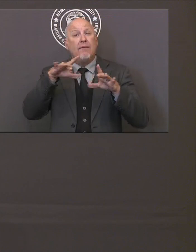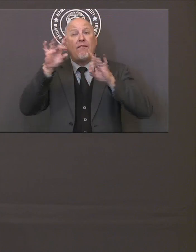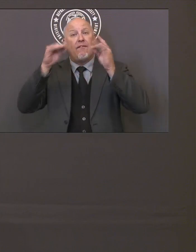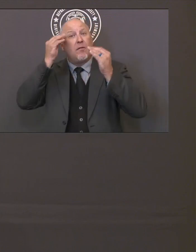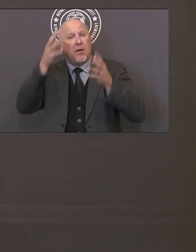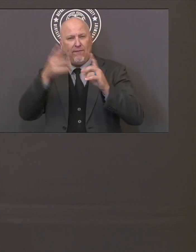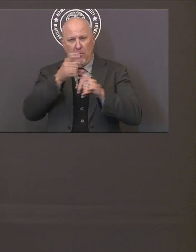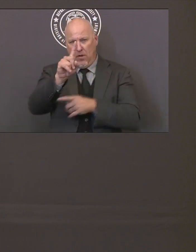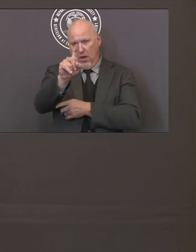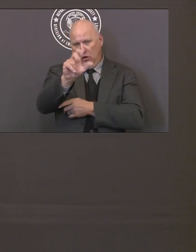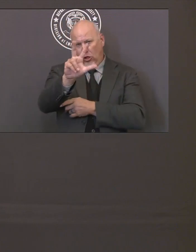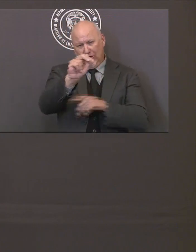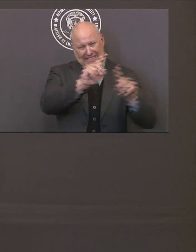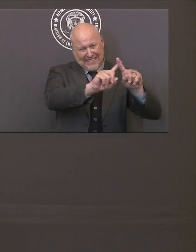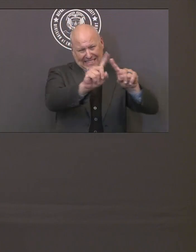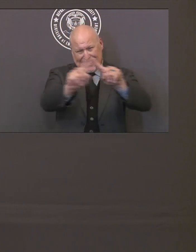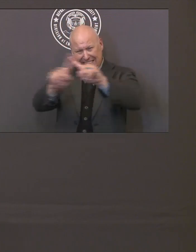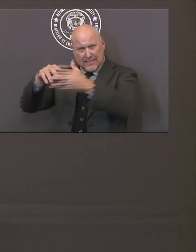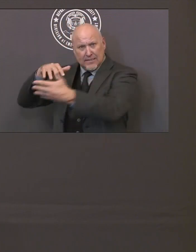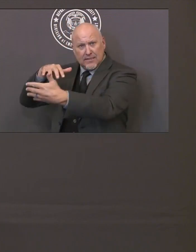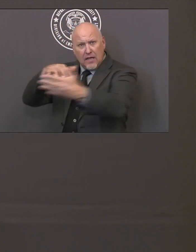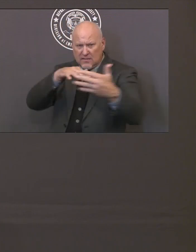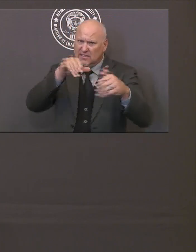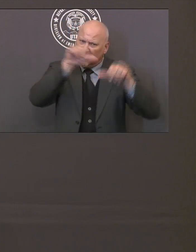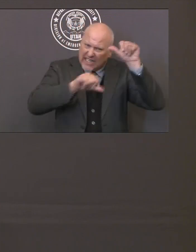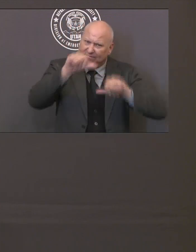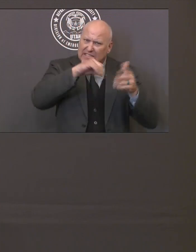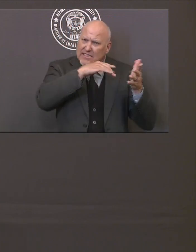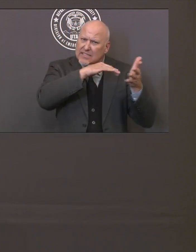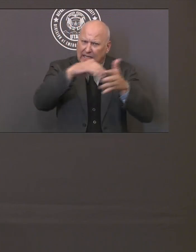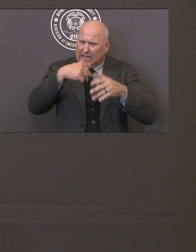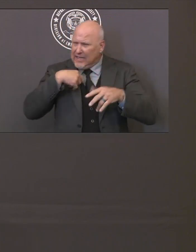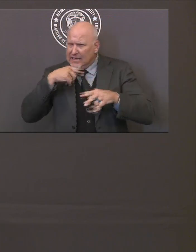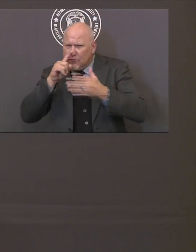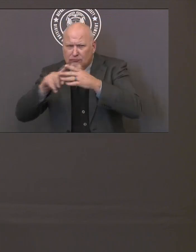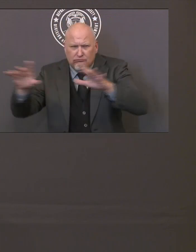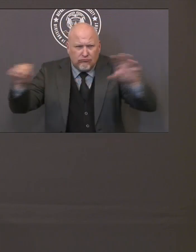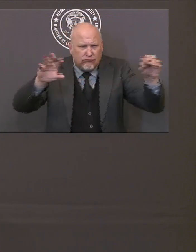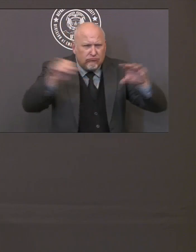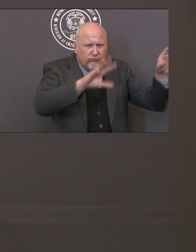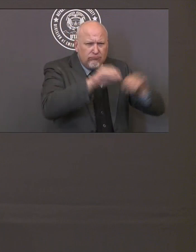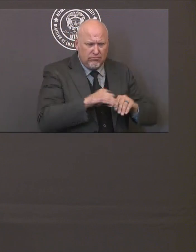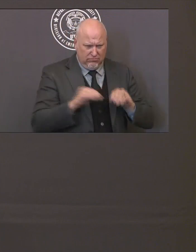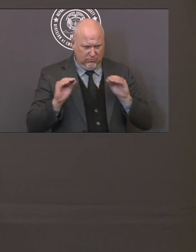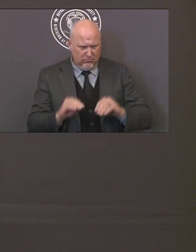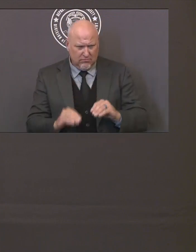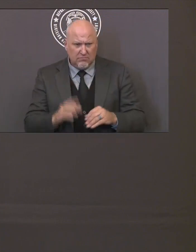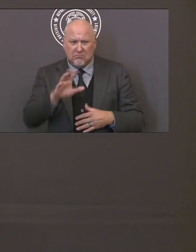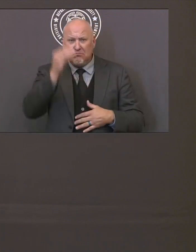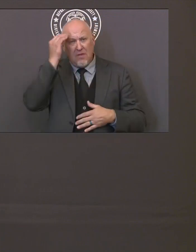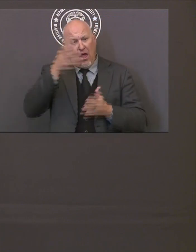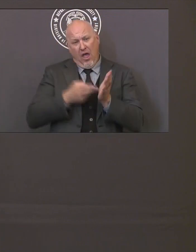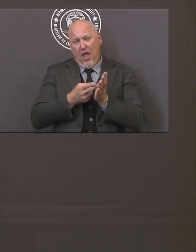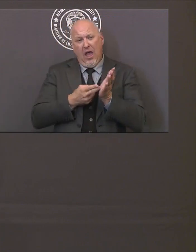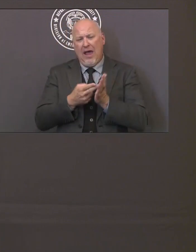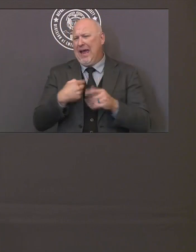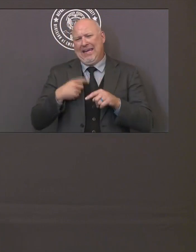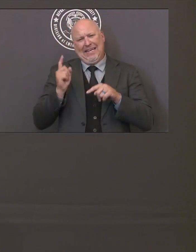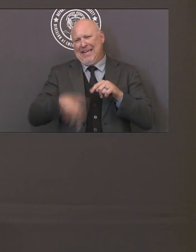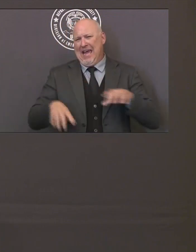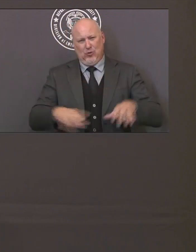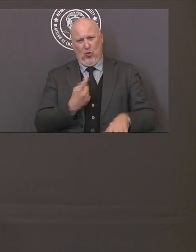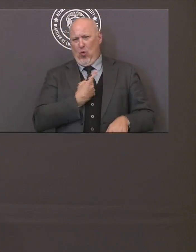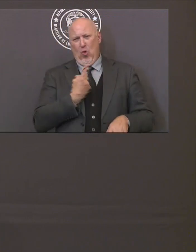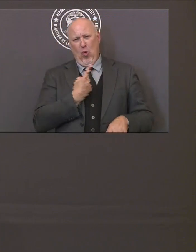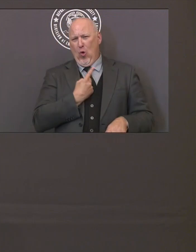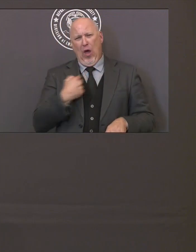effectiveness of masks. And it wouldn't have been possible without the volunteer work of members of my lab team. So please take a look at